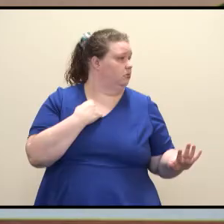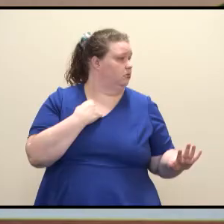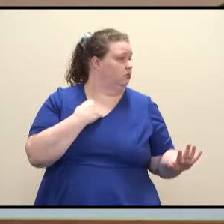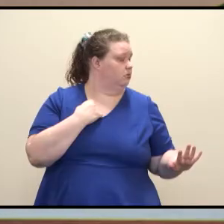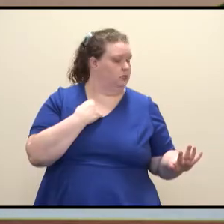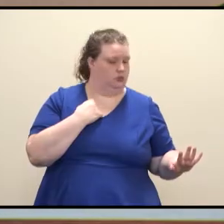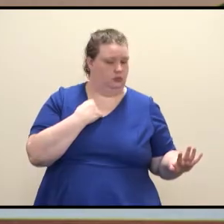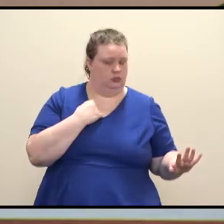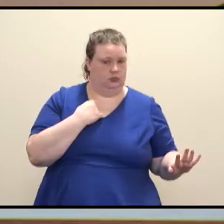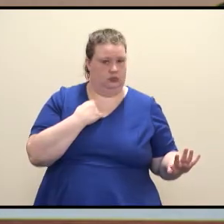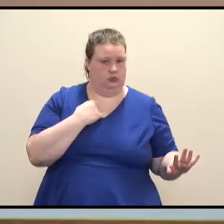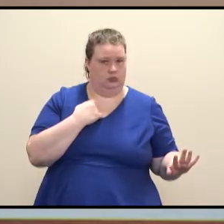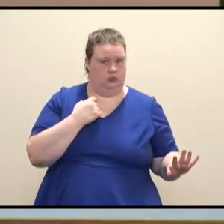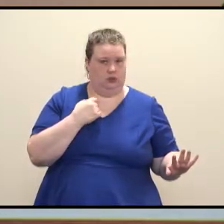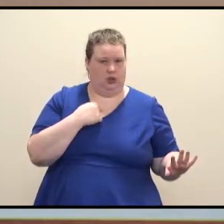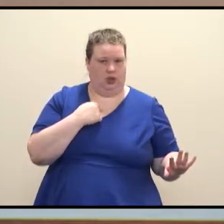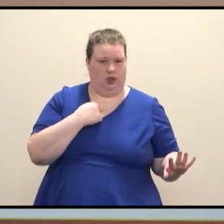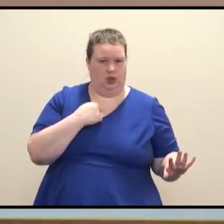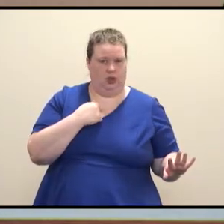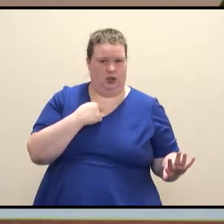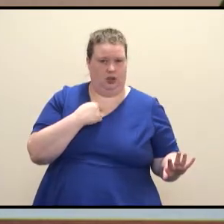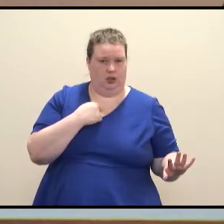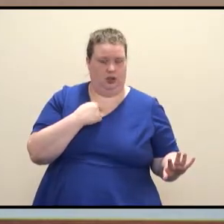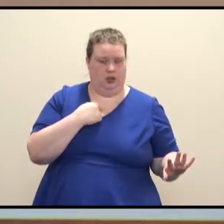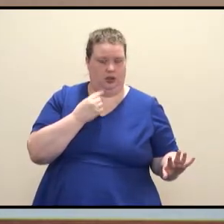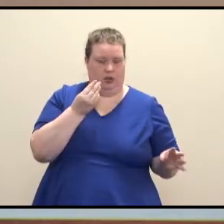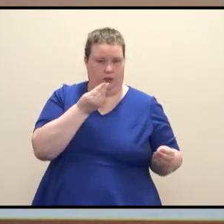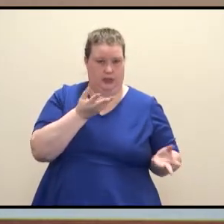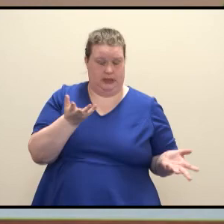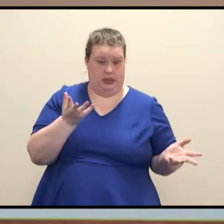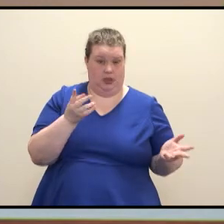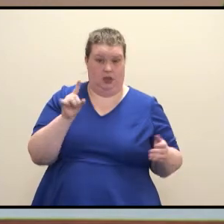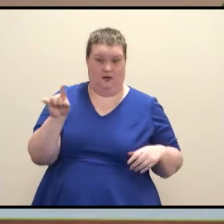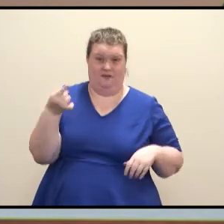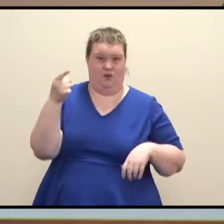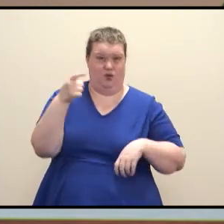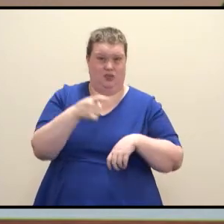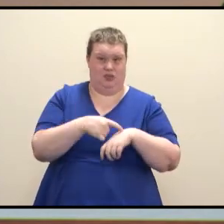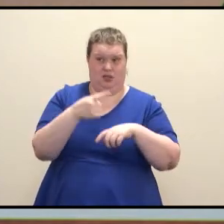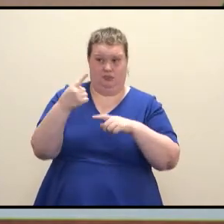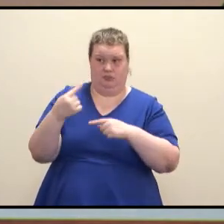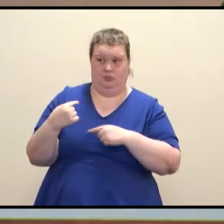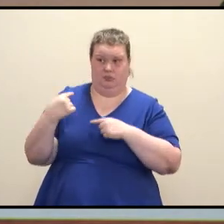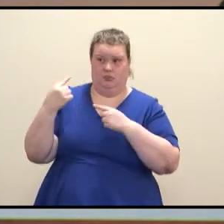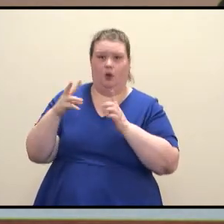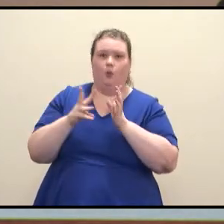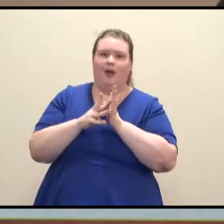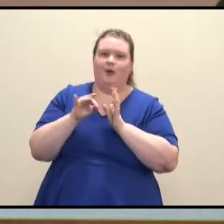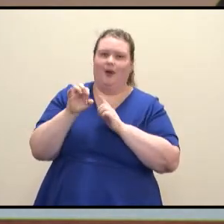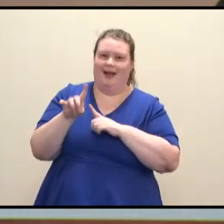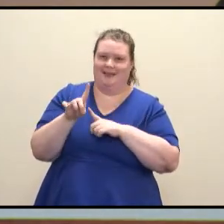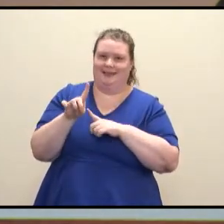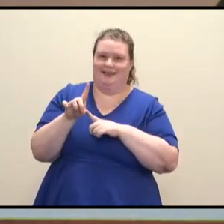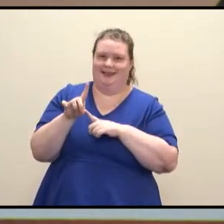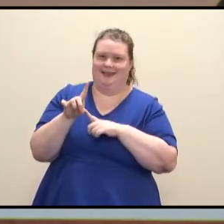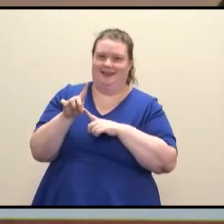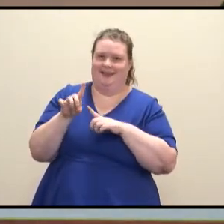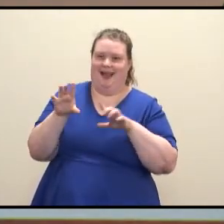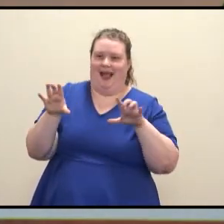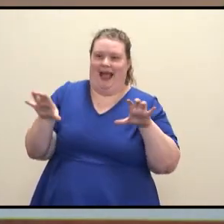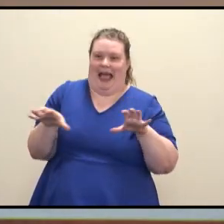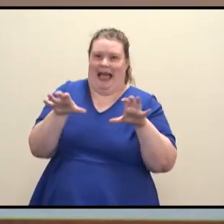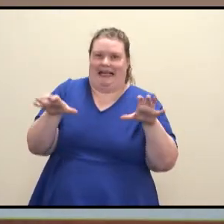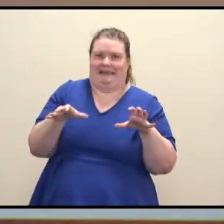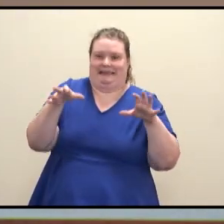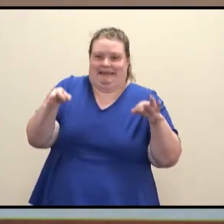I just wanted to say this is probably the first time in the history, I feel like Waco ISD has been making lots of firsts in